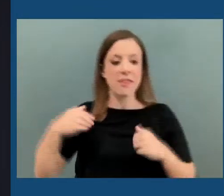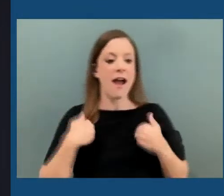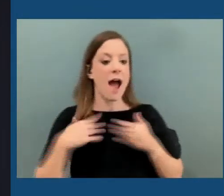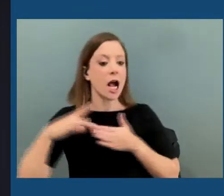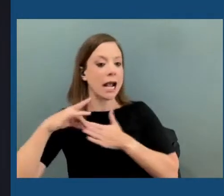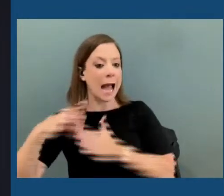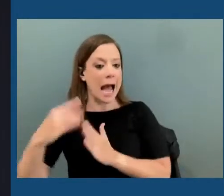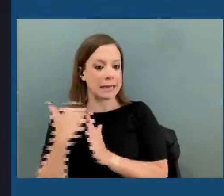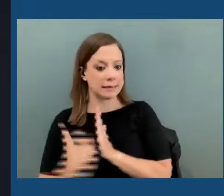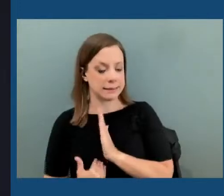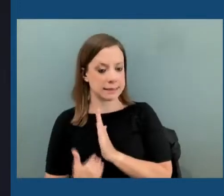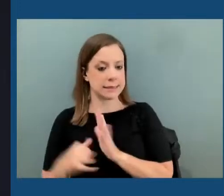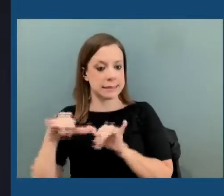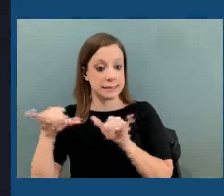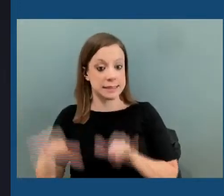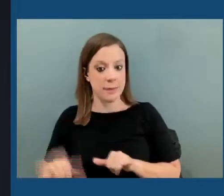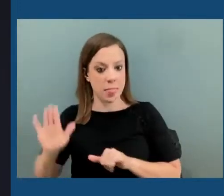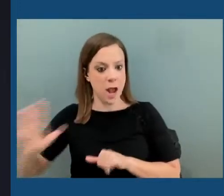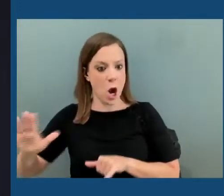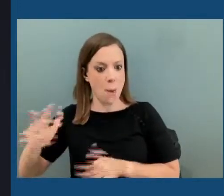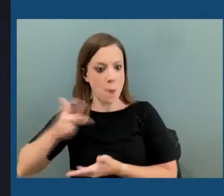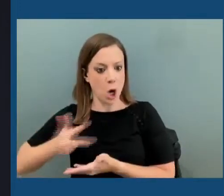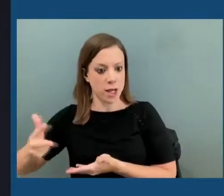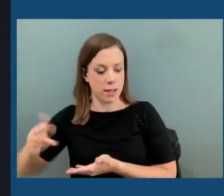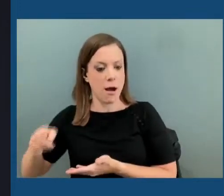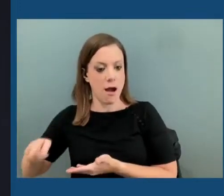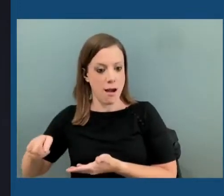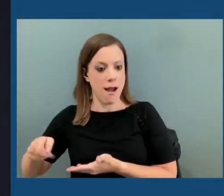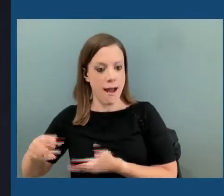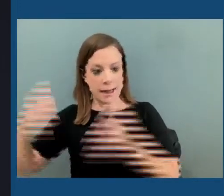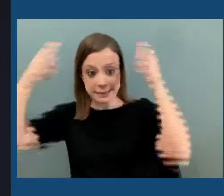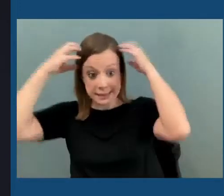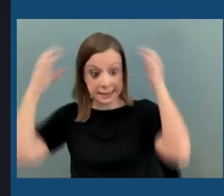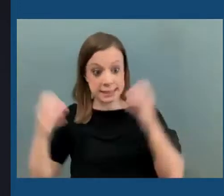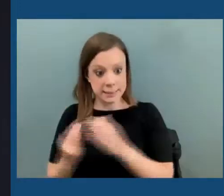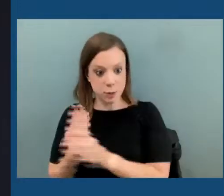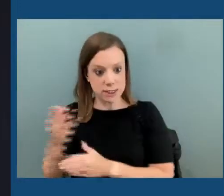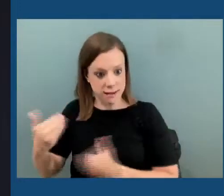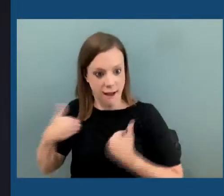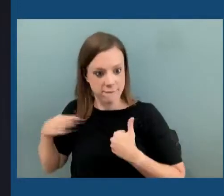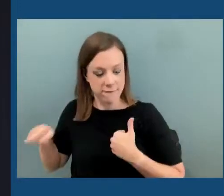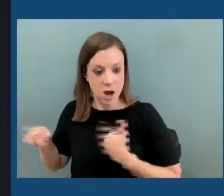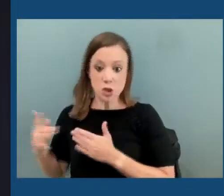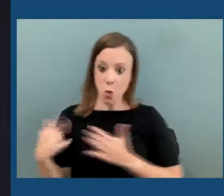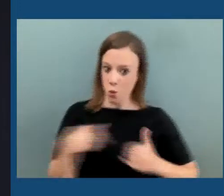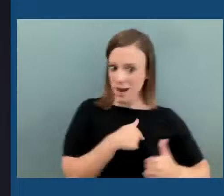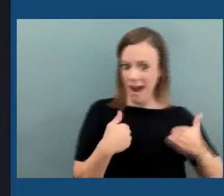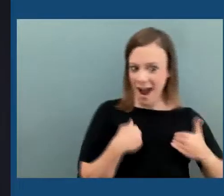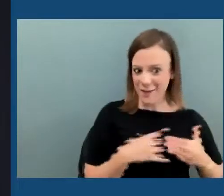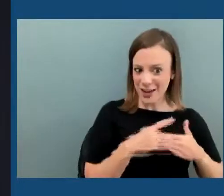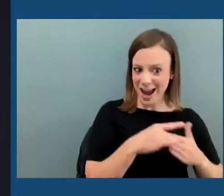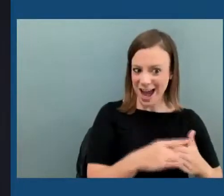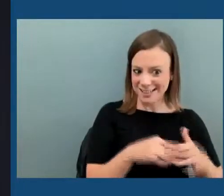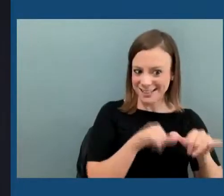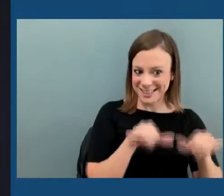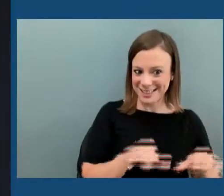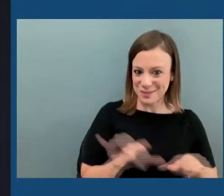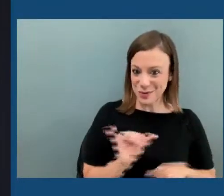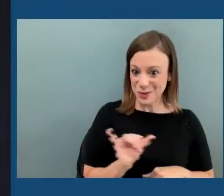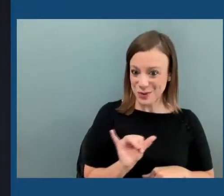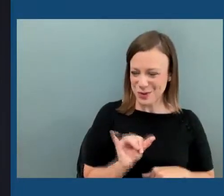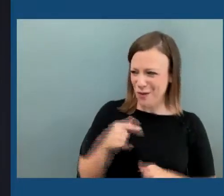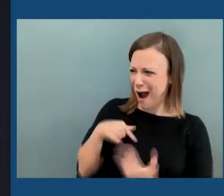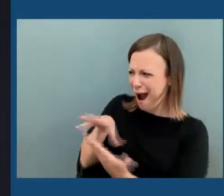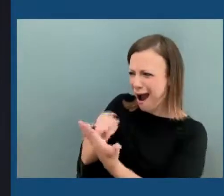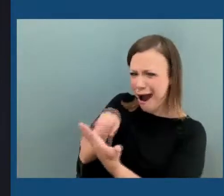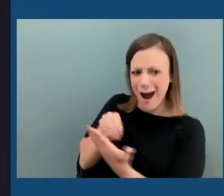lot at Disney Springs. Why can't we do that here? And look at that, we're doing it here. So now you don't have to, right, you listen, you did what you were supposed to